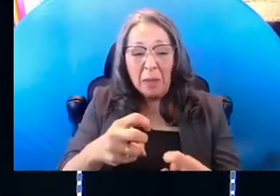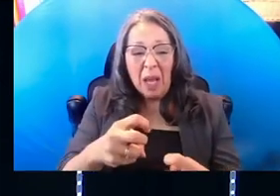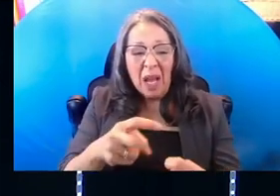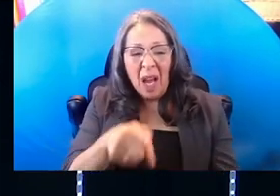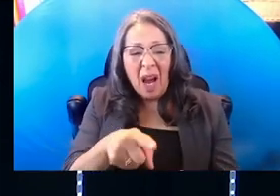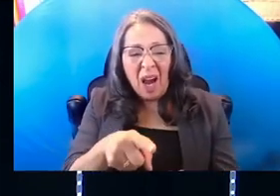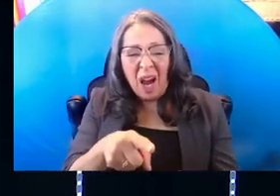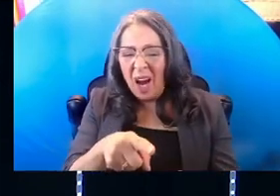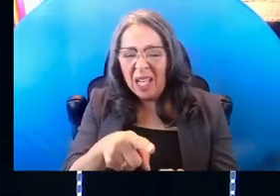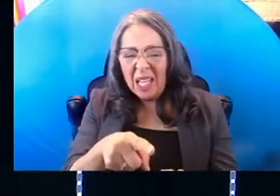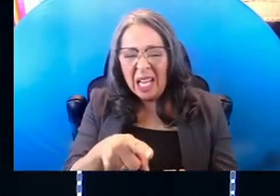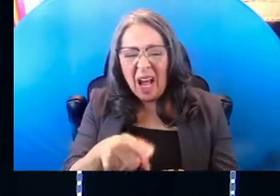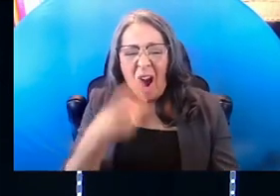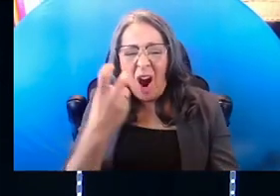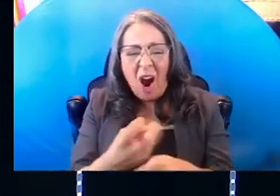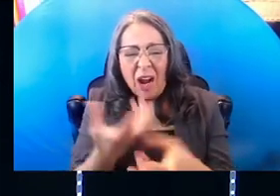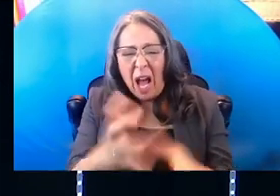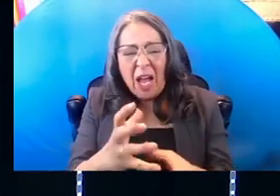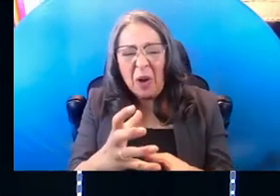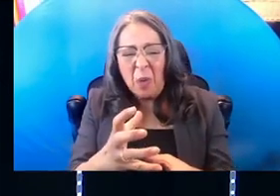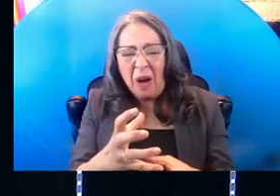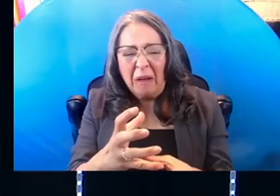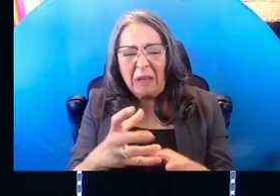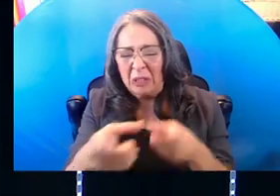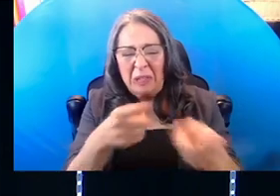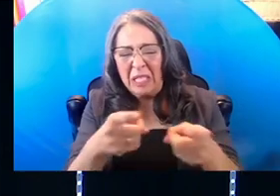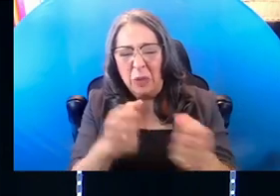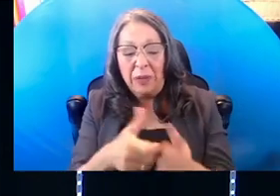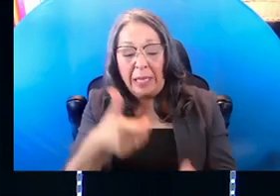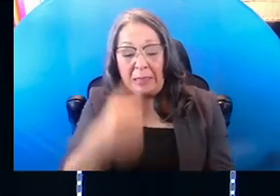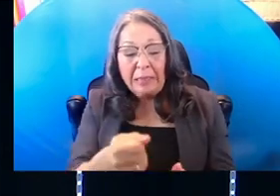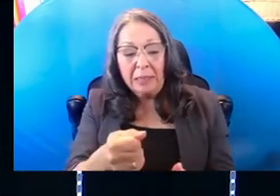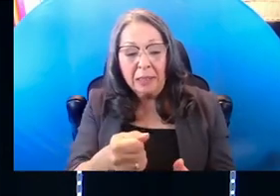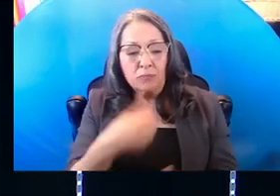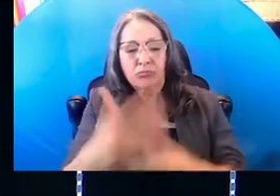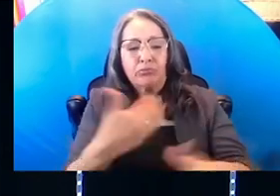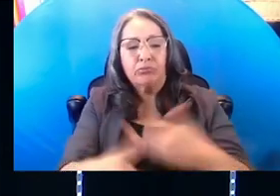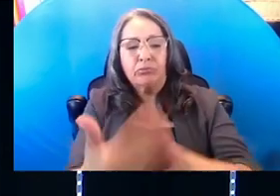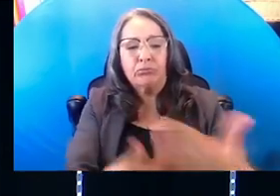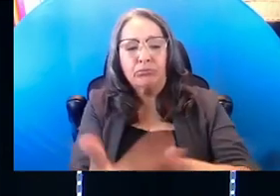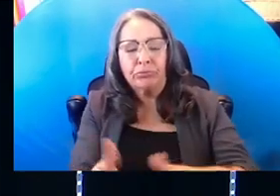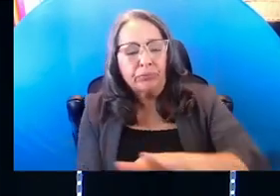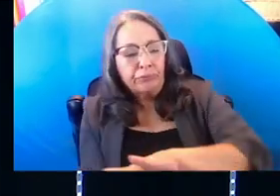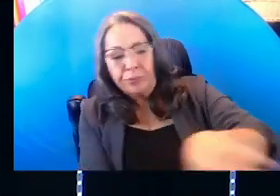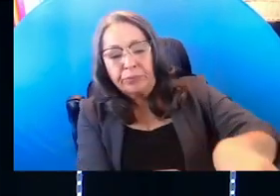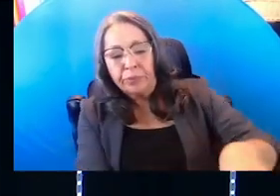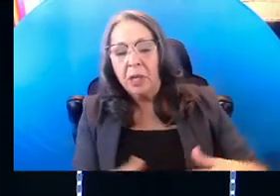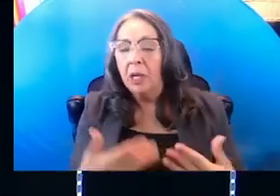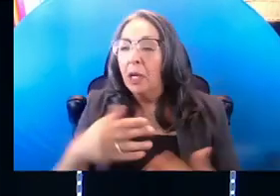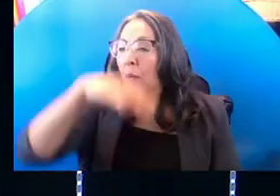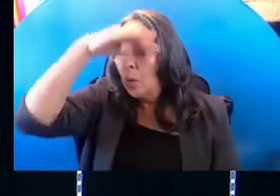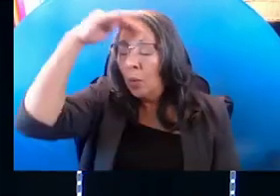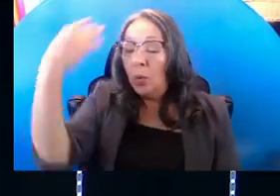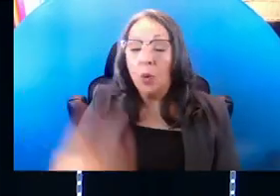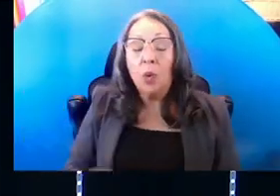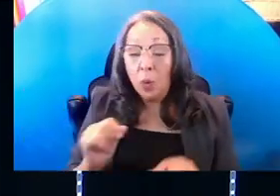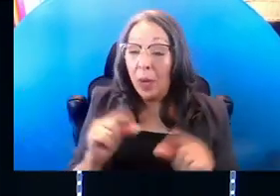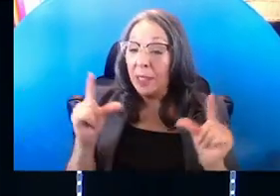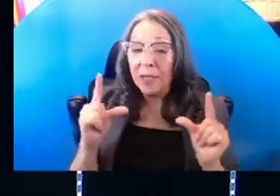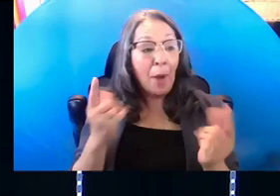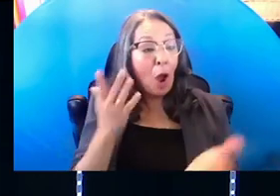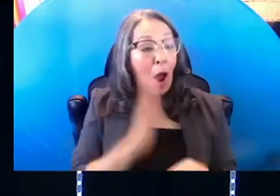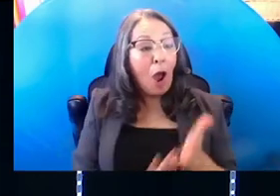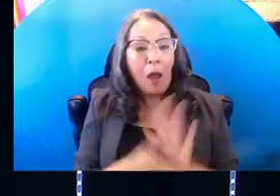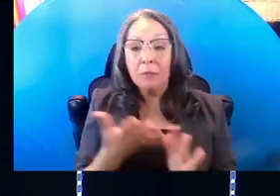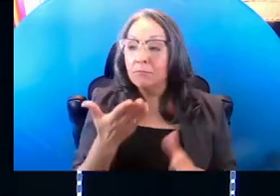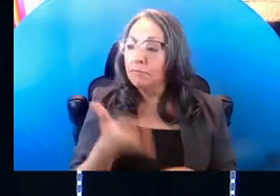I don't want to deal with it. So guess what? Skip. And he fast forwards. You guys know what I'm talking about? He fast forwards through those trials, just goes on. It's like, whew, wakes up and it's like, wow, it's all gone. It's